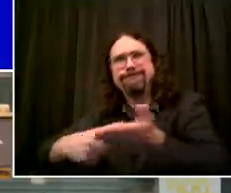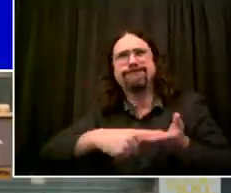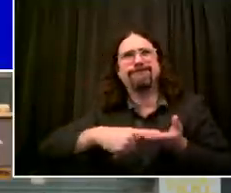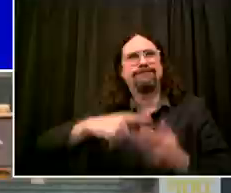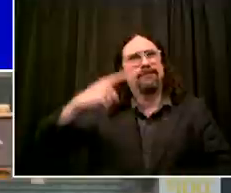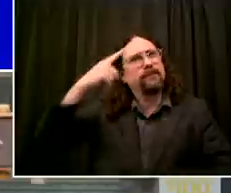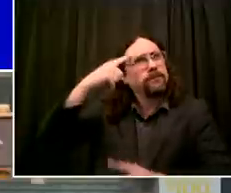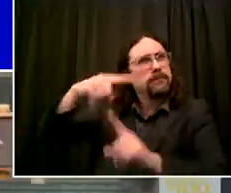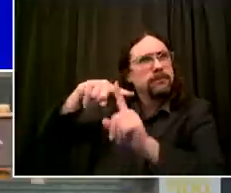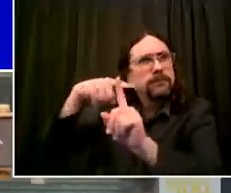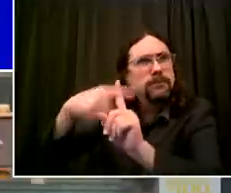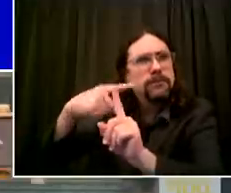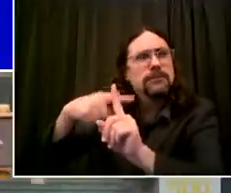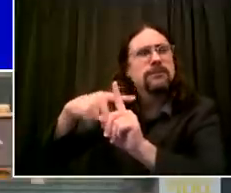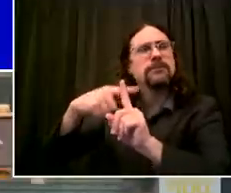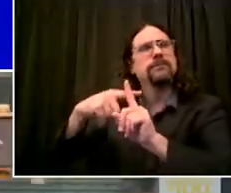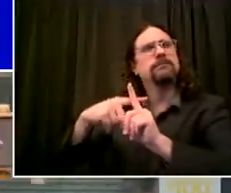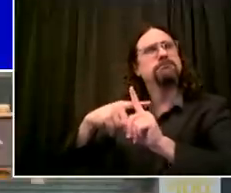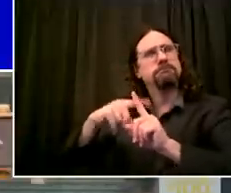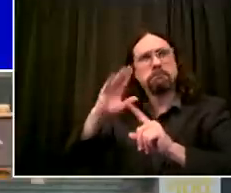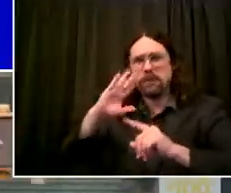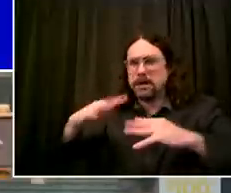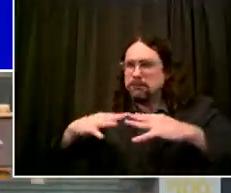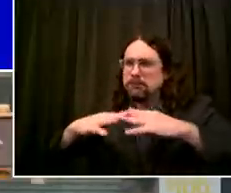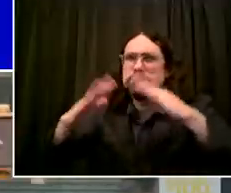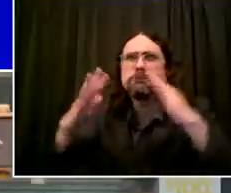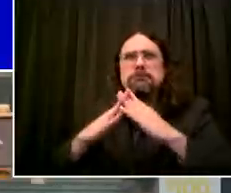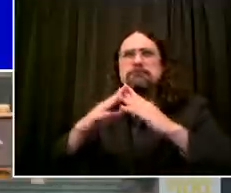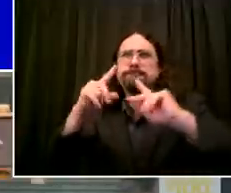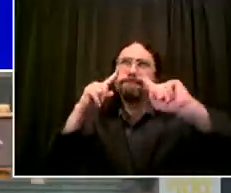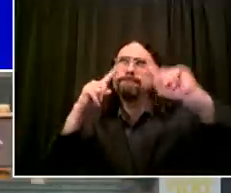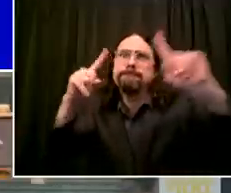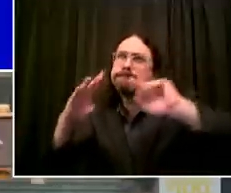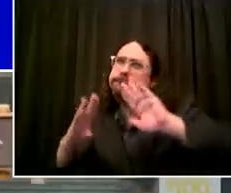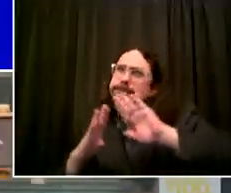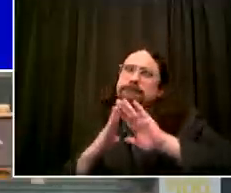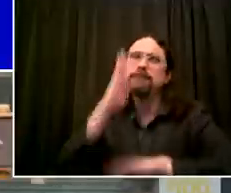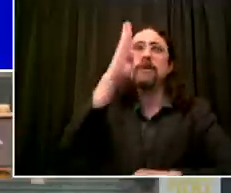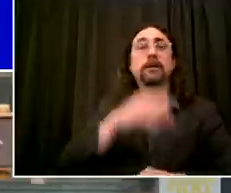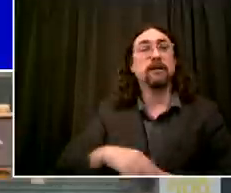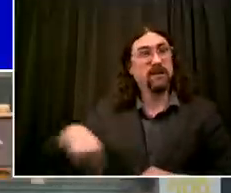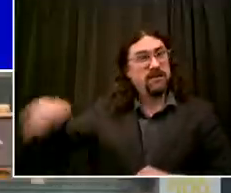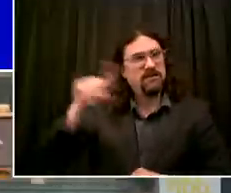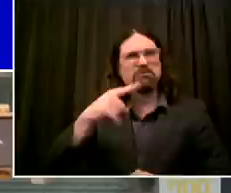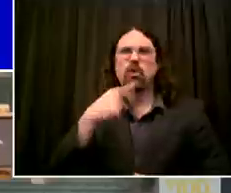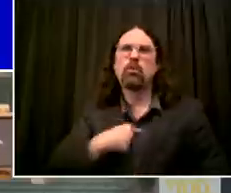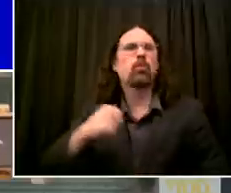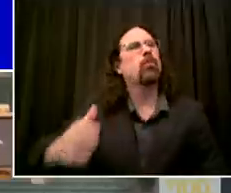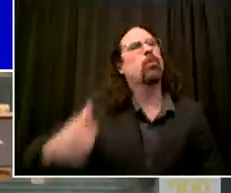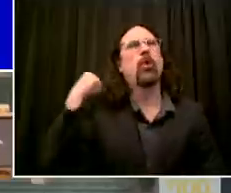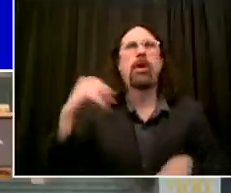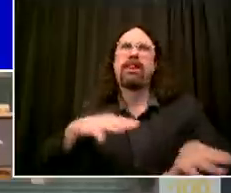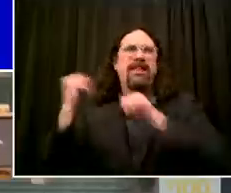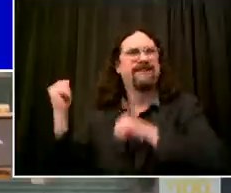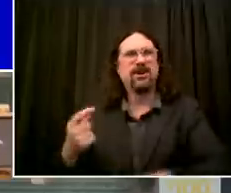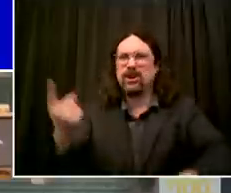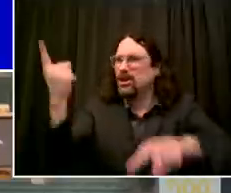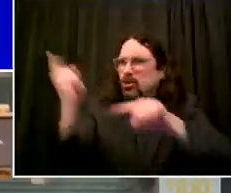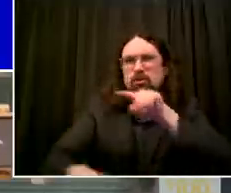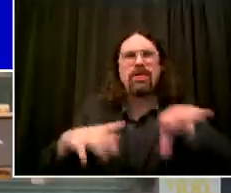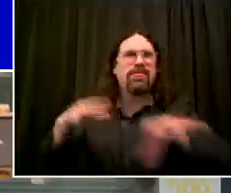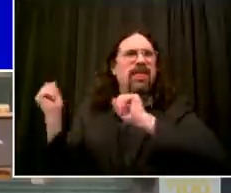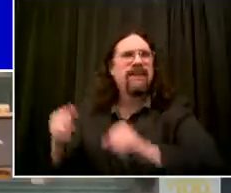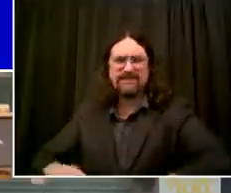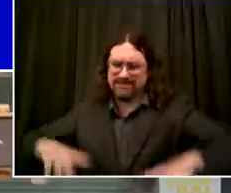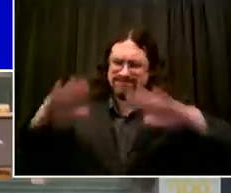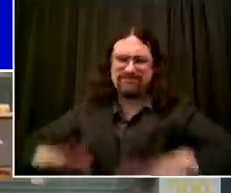that, because that is the spirit of the Bronx and that is the spirit of New York City. We're not going anywhere. I